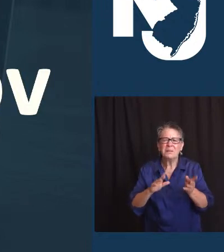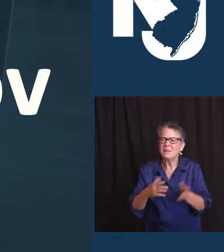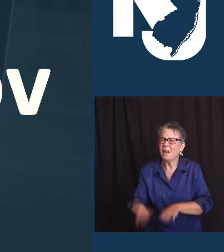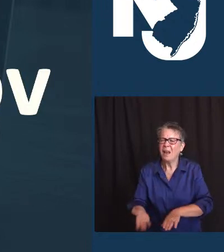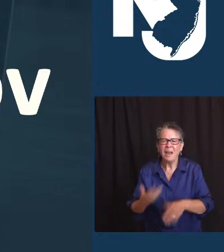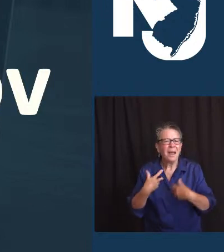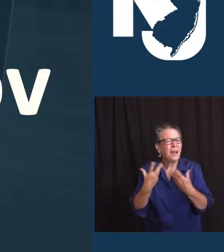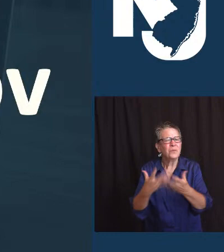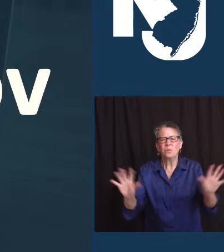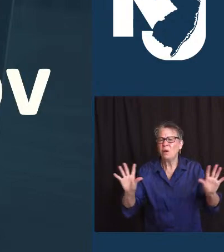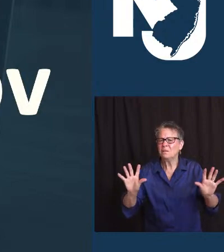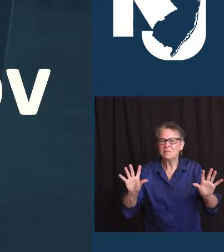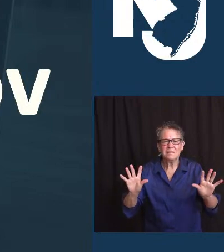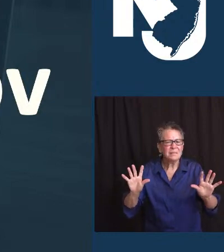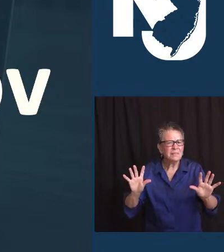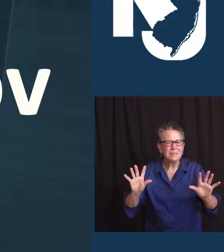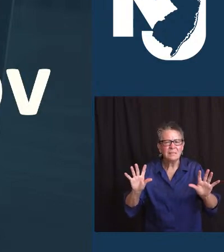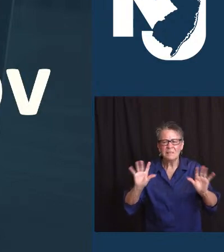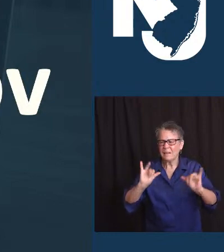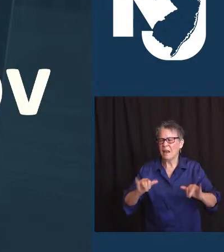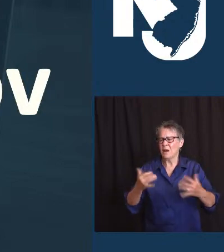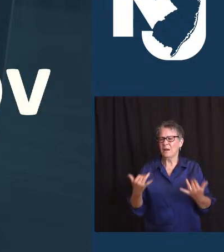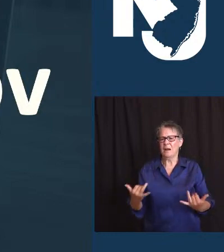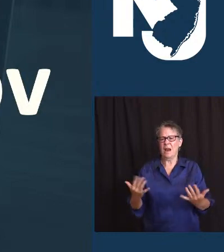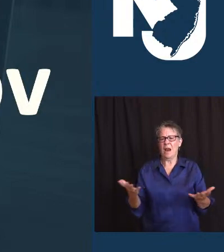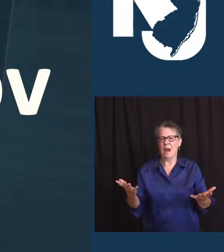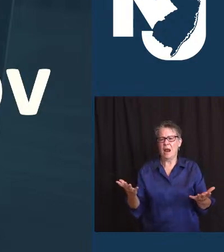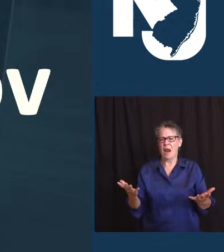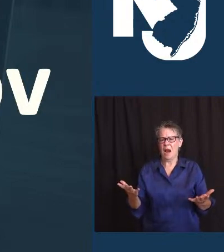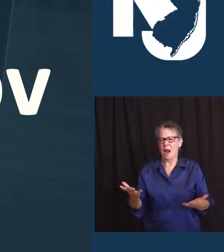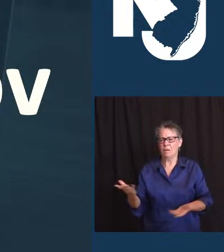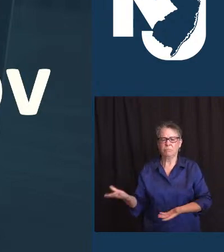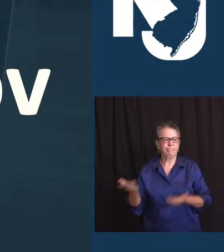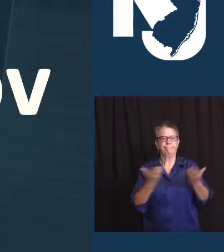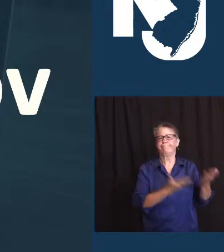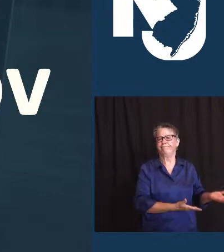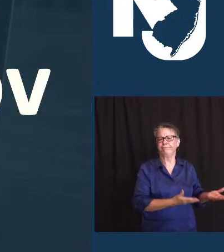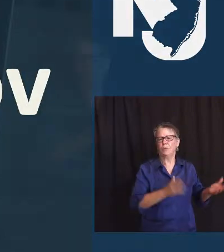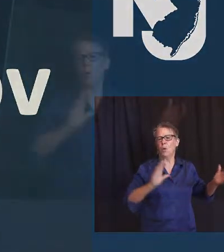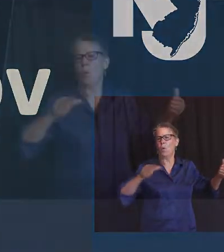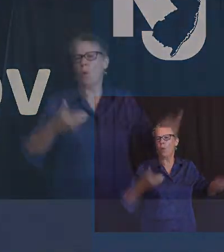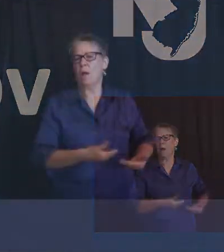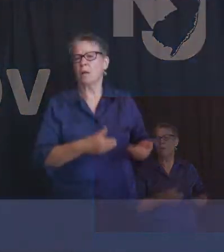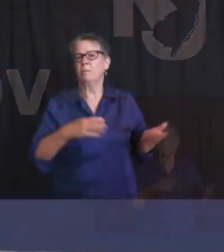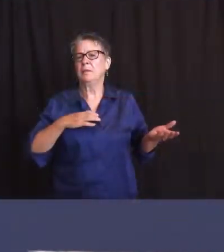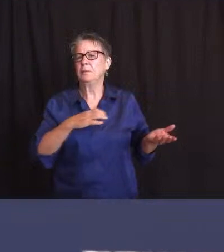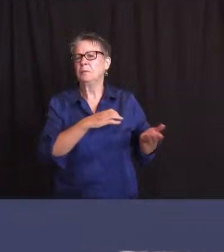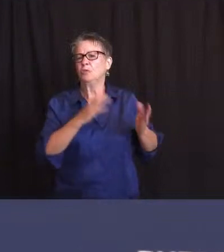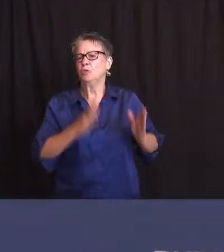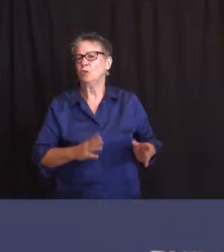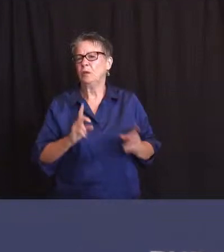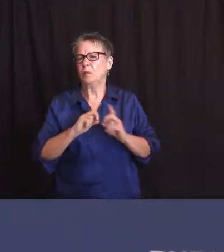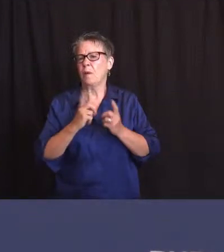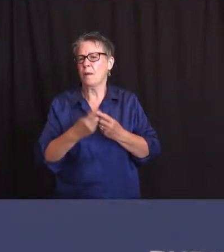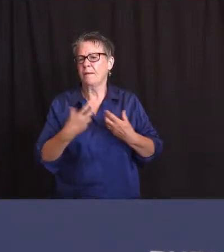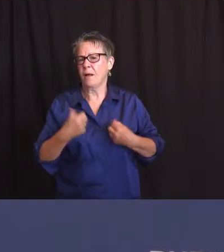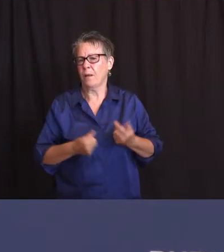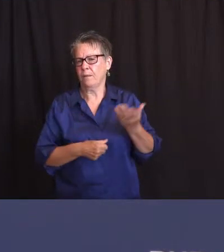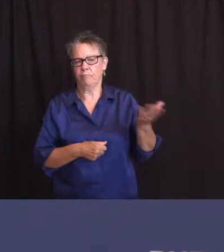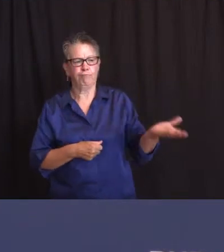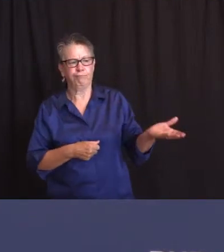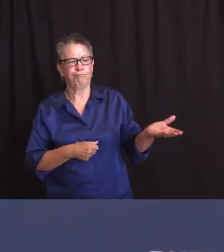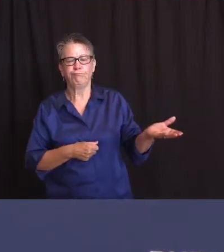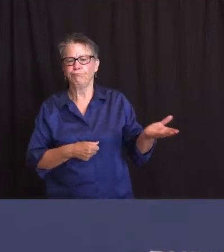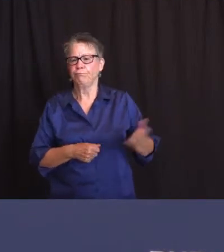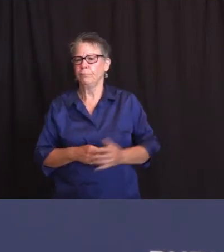the woman who needs no introduction, the Commissioner of the Department of Health, Judy Persichilli. Thank you, Governor, and good afternoon. As